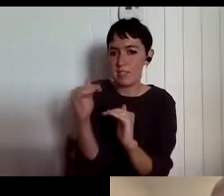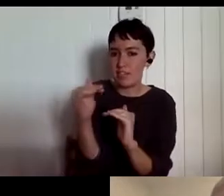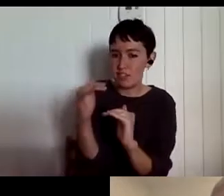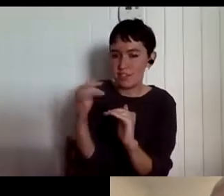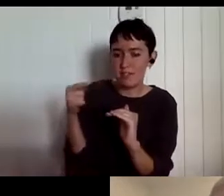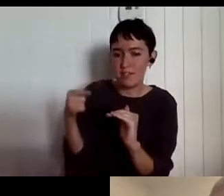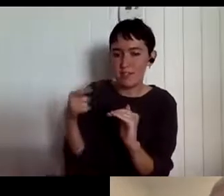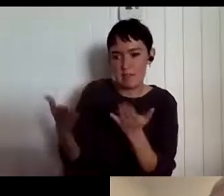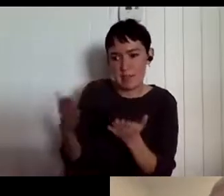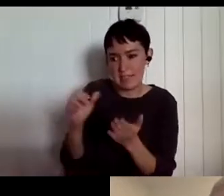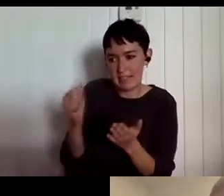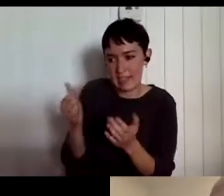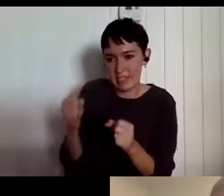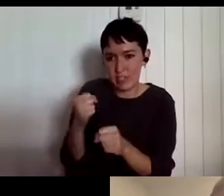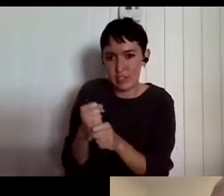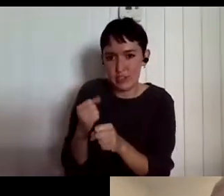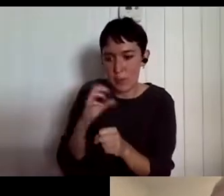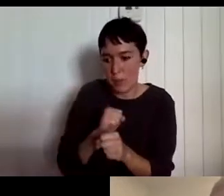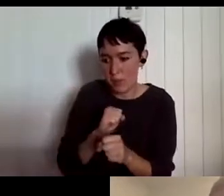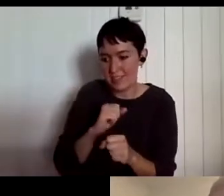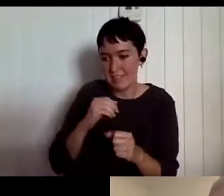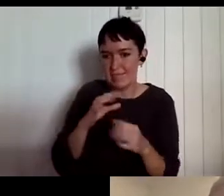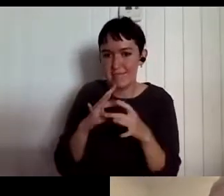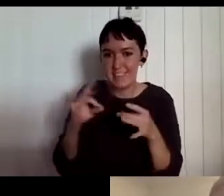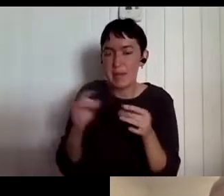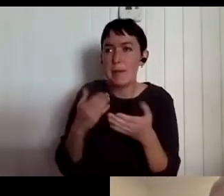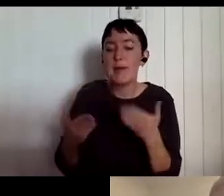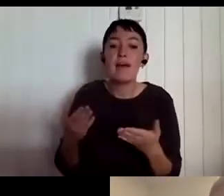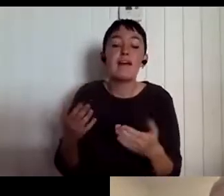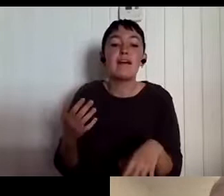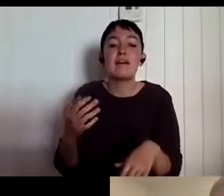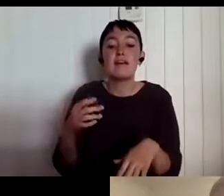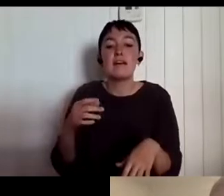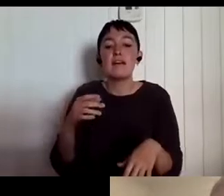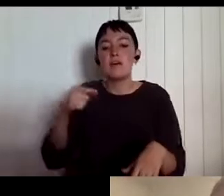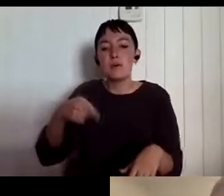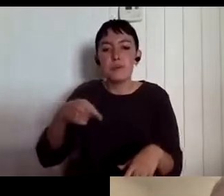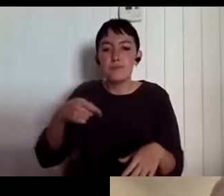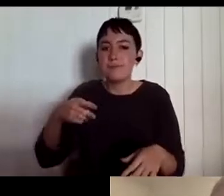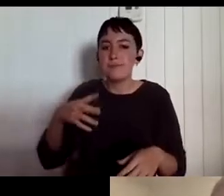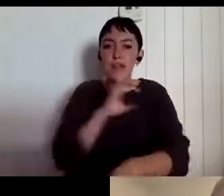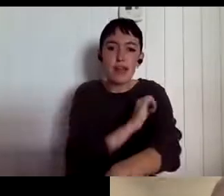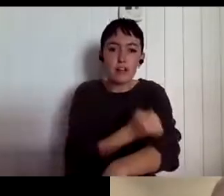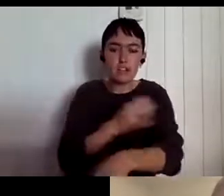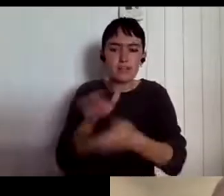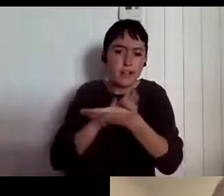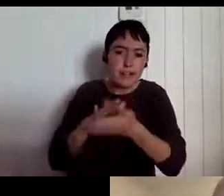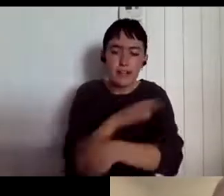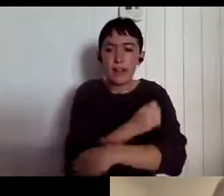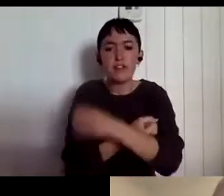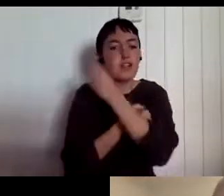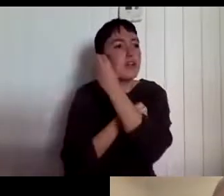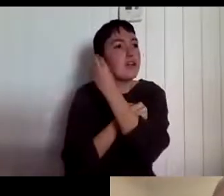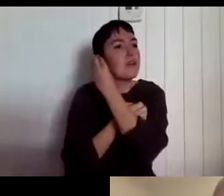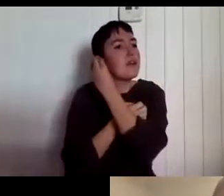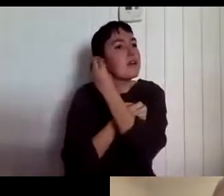but of a lot of clean energy things, including wind farms and solar panels and all of this stuff, like, and electric cars